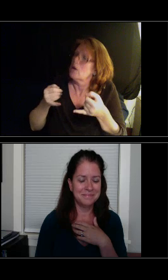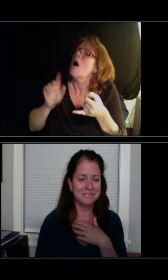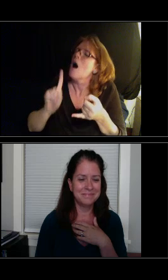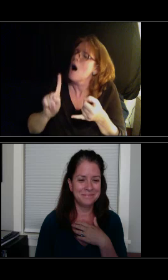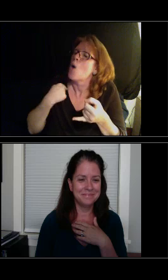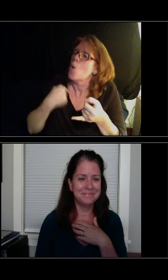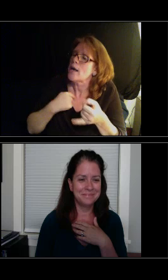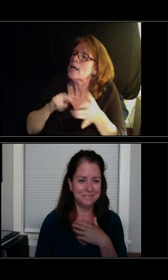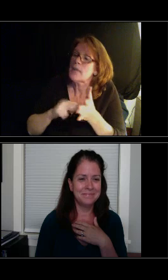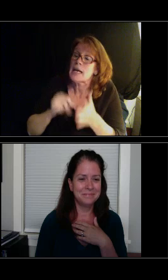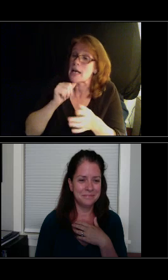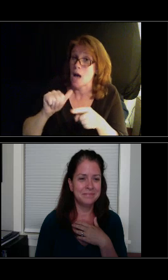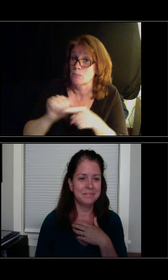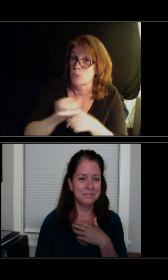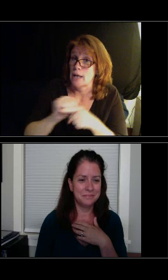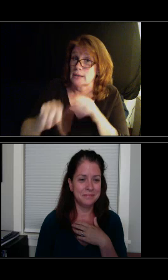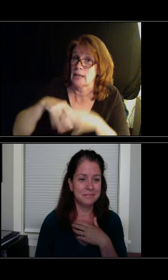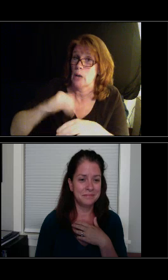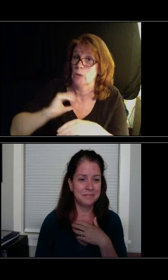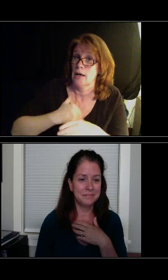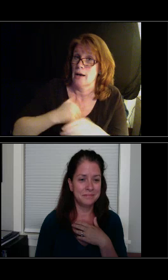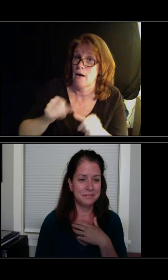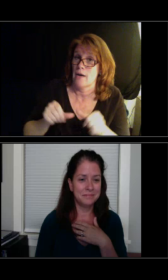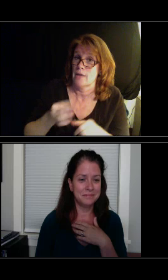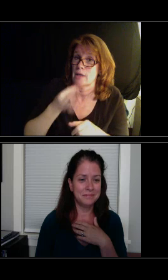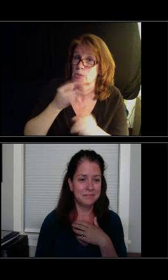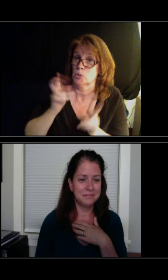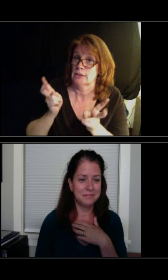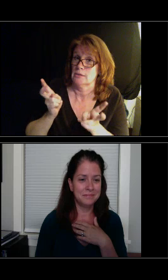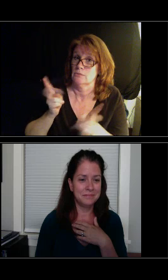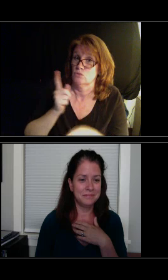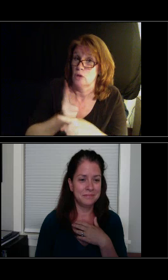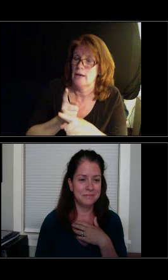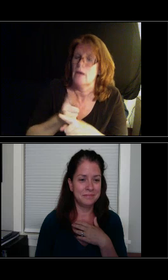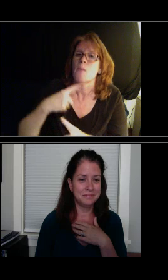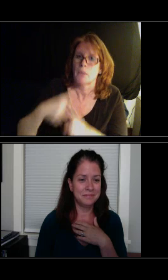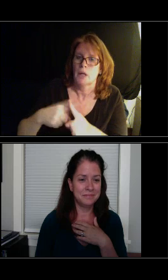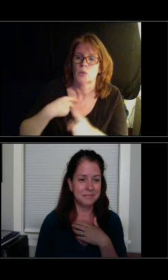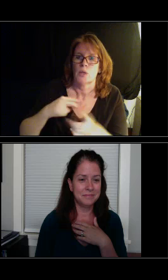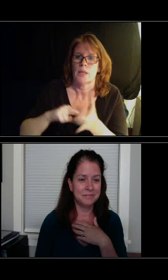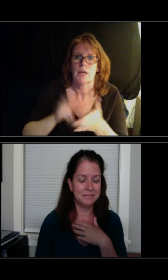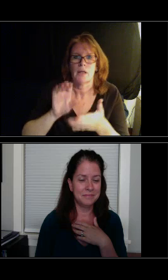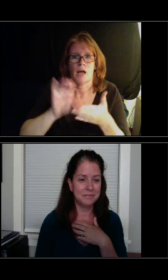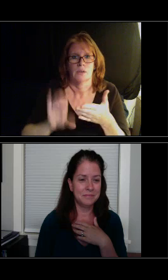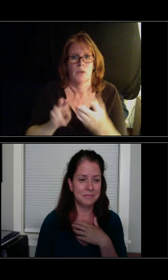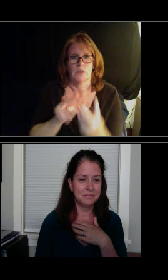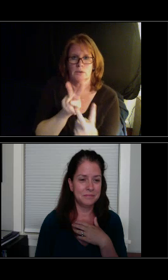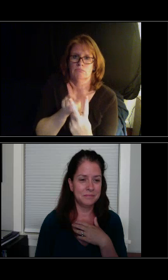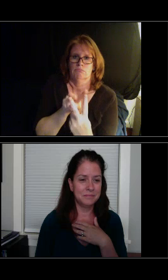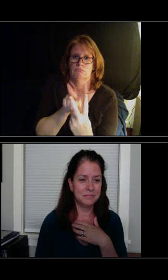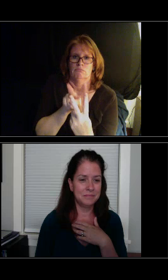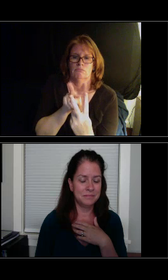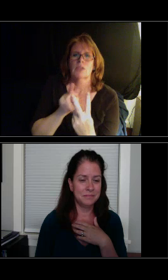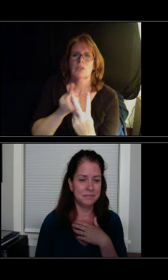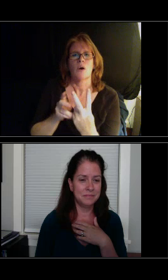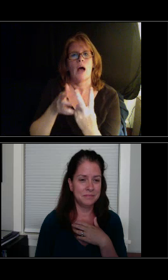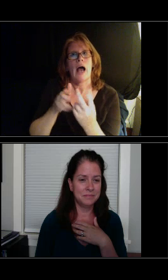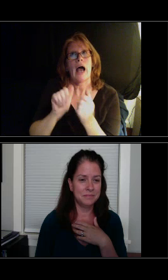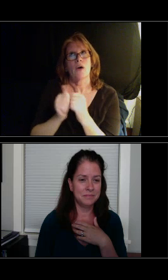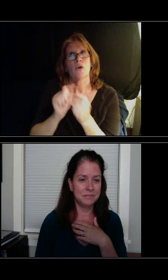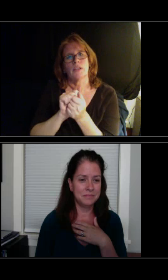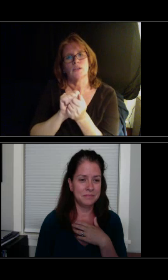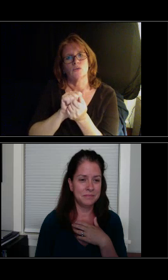we have to think about what we mean by that, boundaries. What does that mean? It means we can't practice out of our area of expertise, right? And then